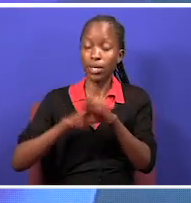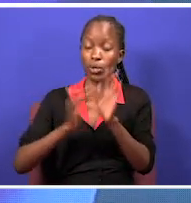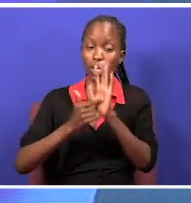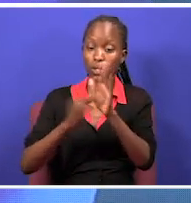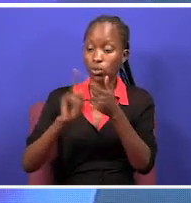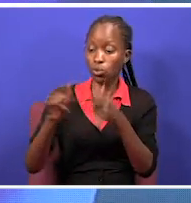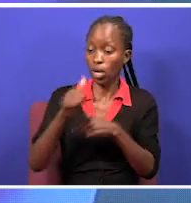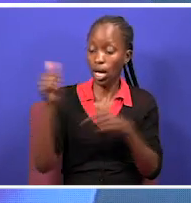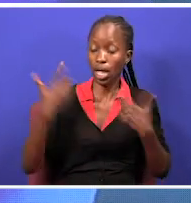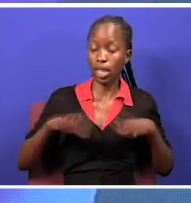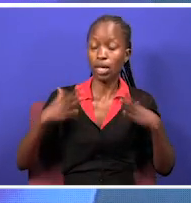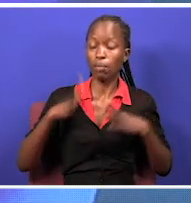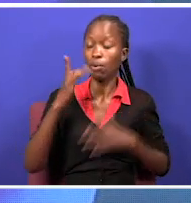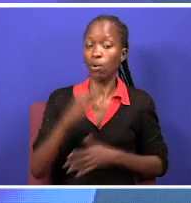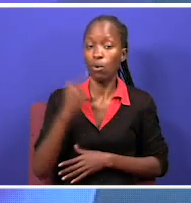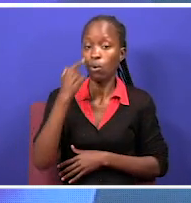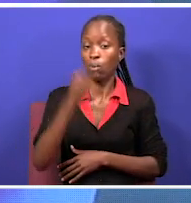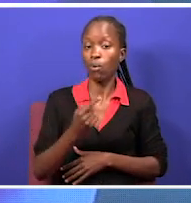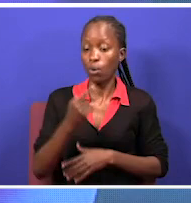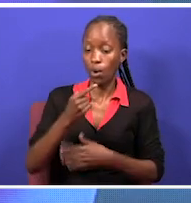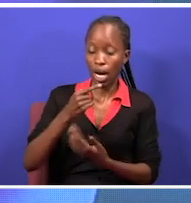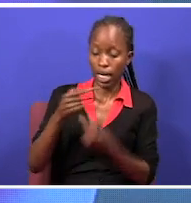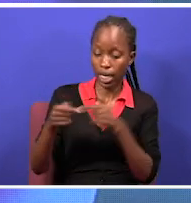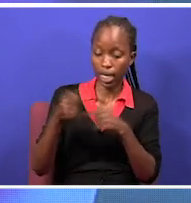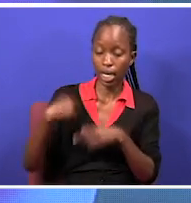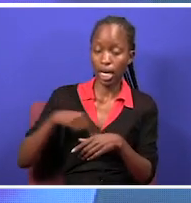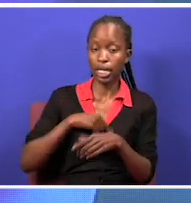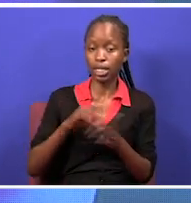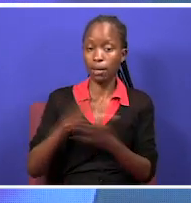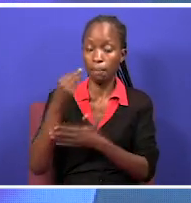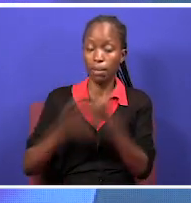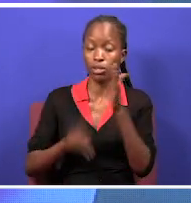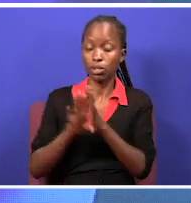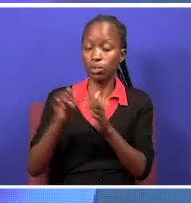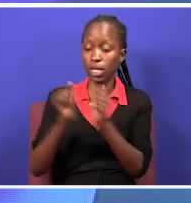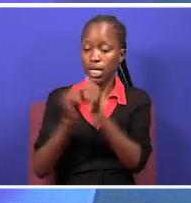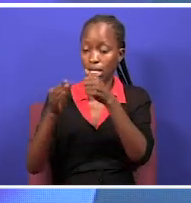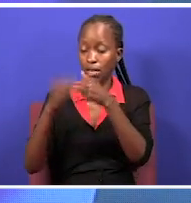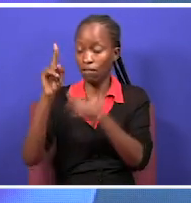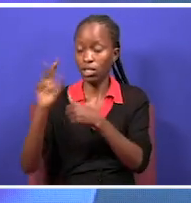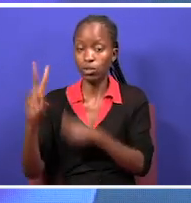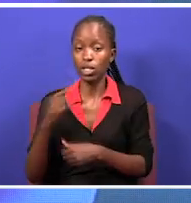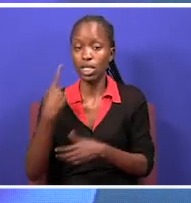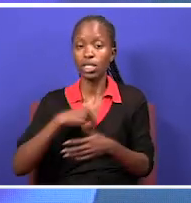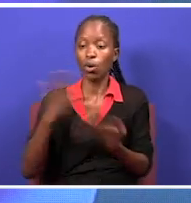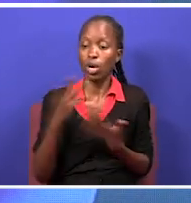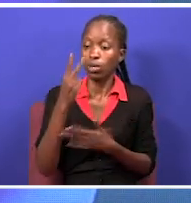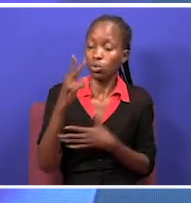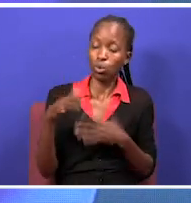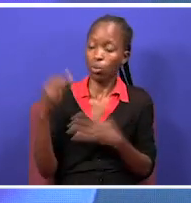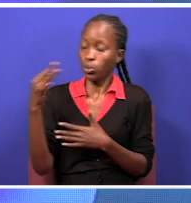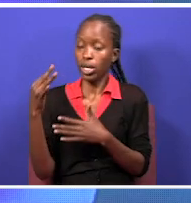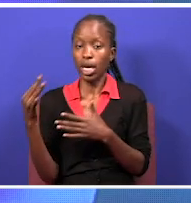other people who are around us. Matthew 18, verse 20 tells us, where two or three are